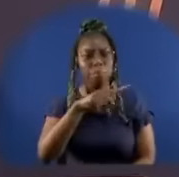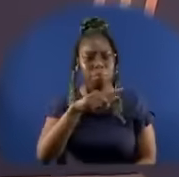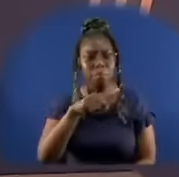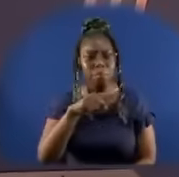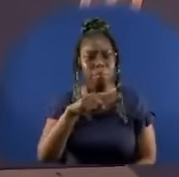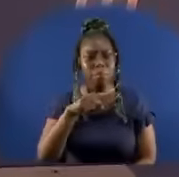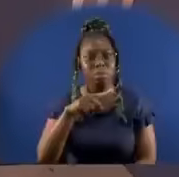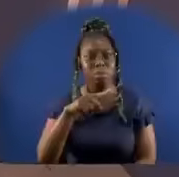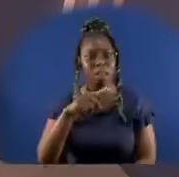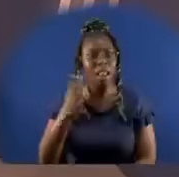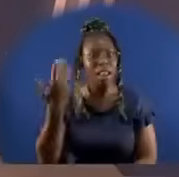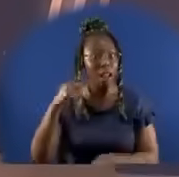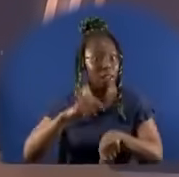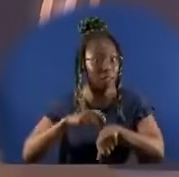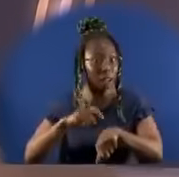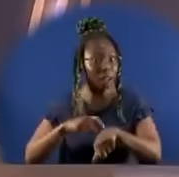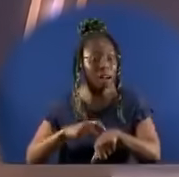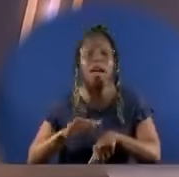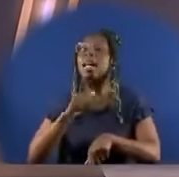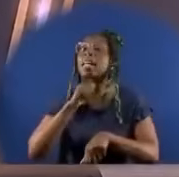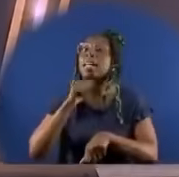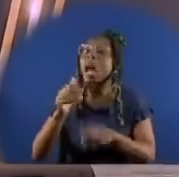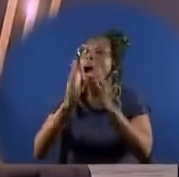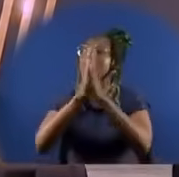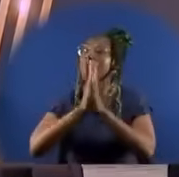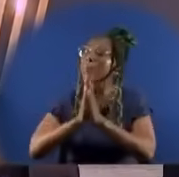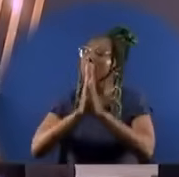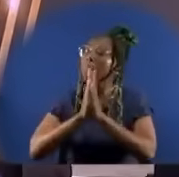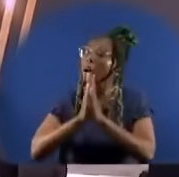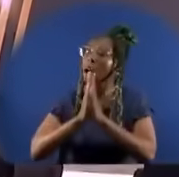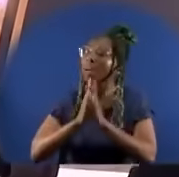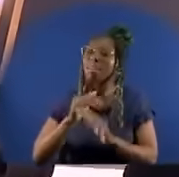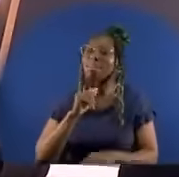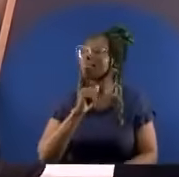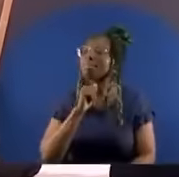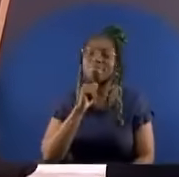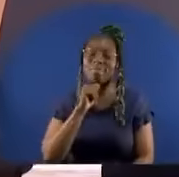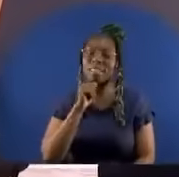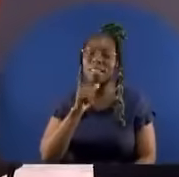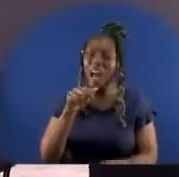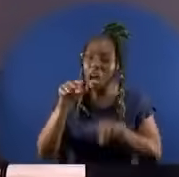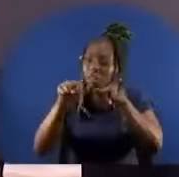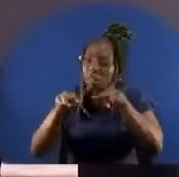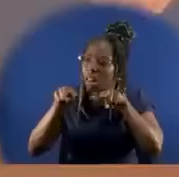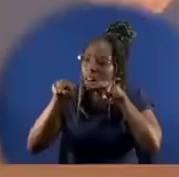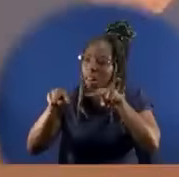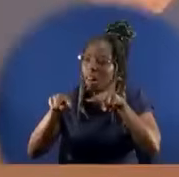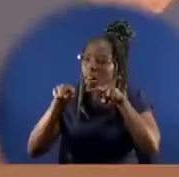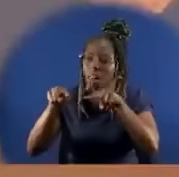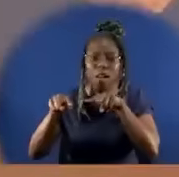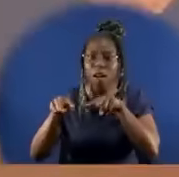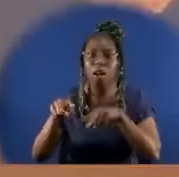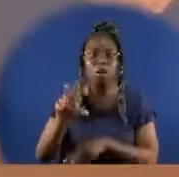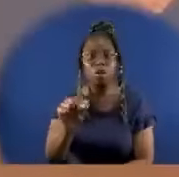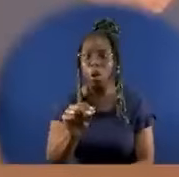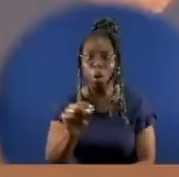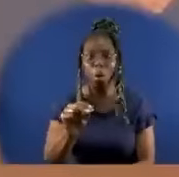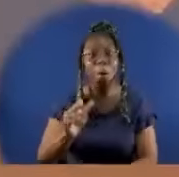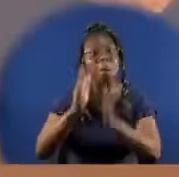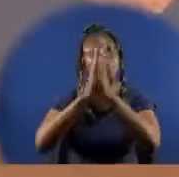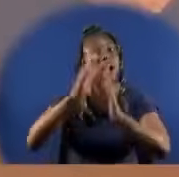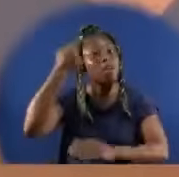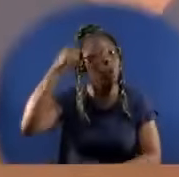Listen, I didn't say pray on your enemies. I say pray for your enemies. Because the